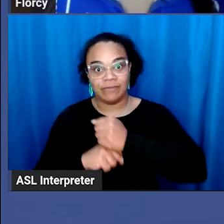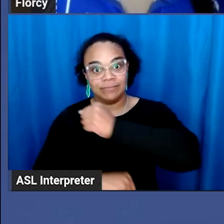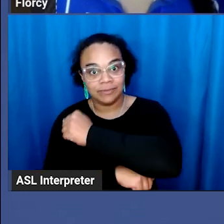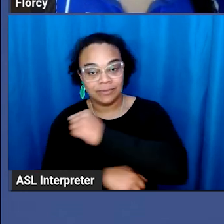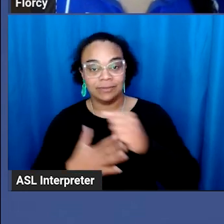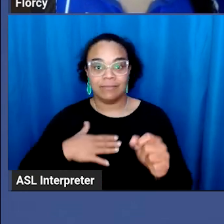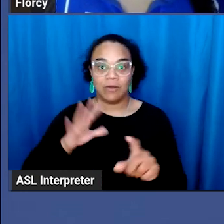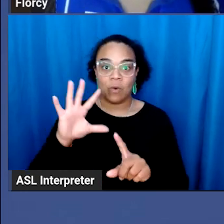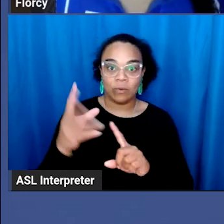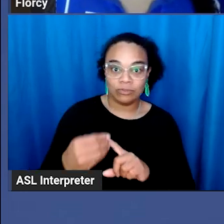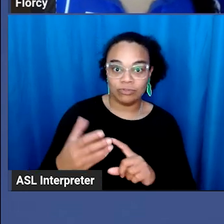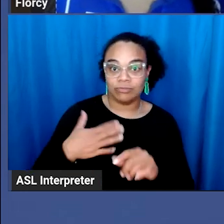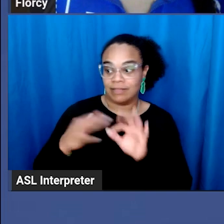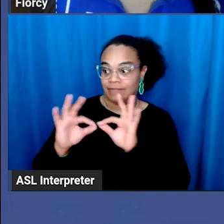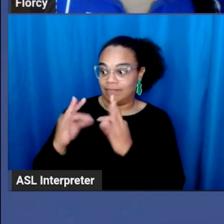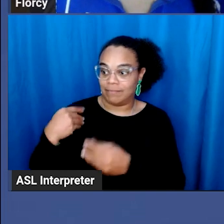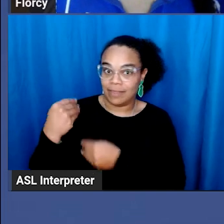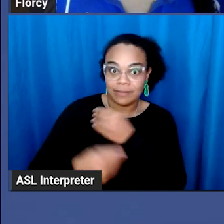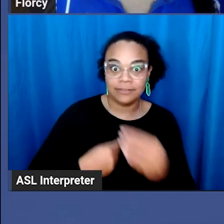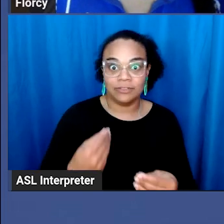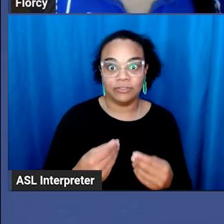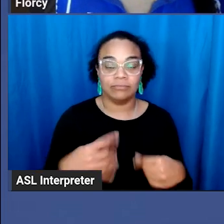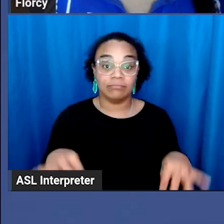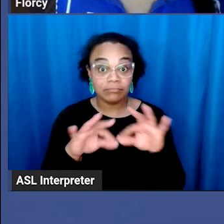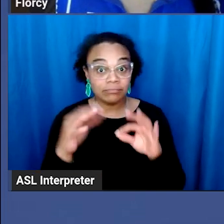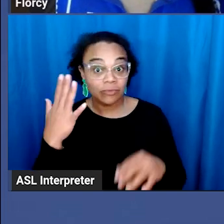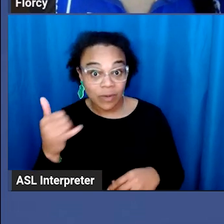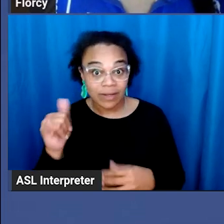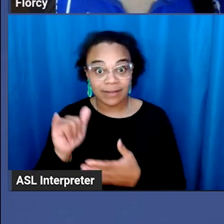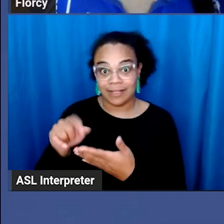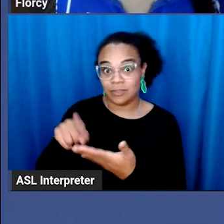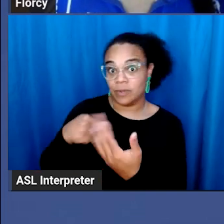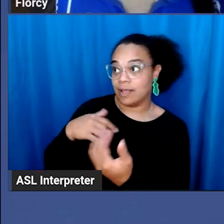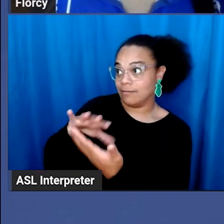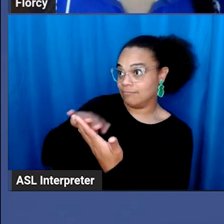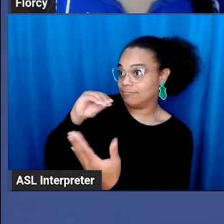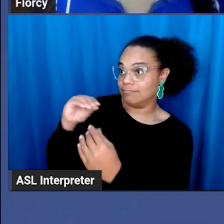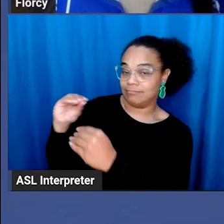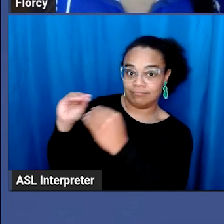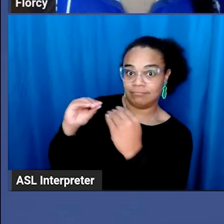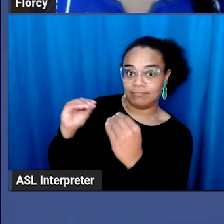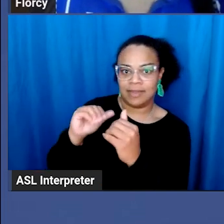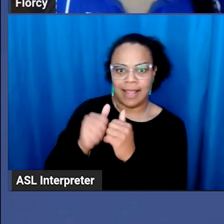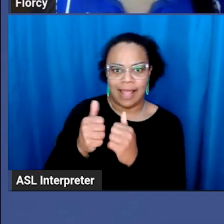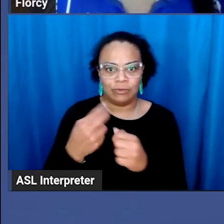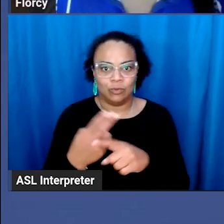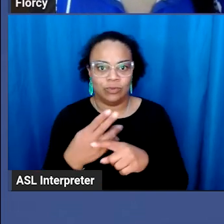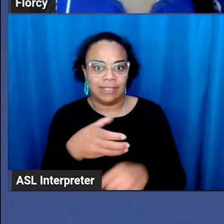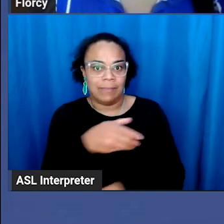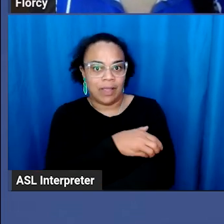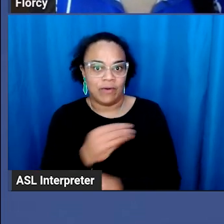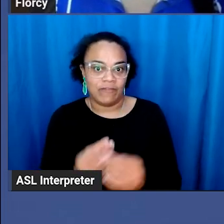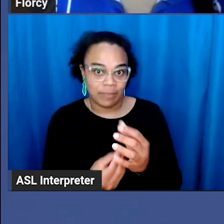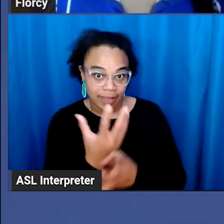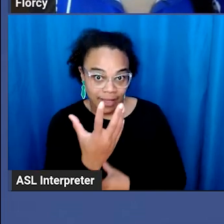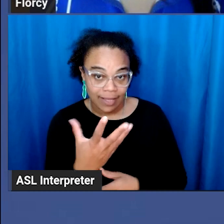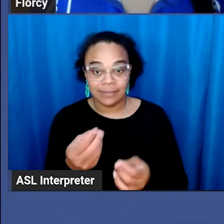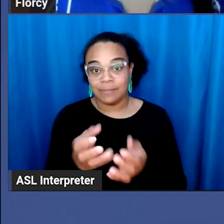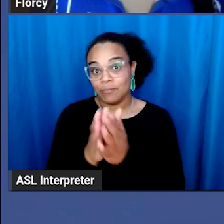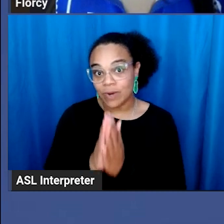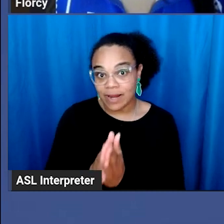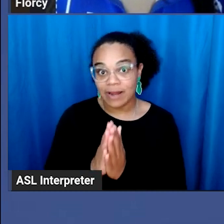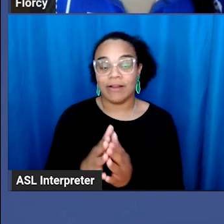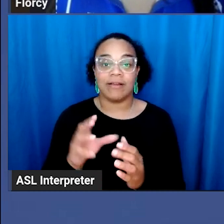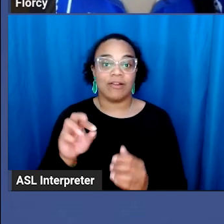culture, my lineage is, because that's something that I was taught, like how to use the power of plants, prayer and